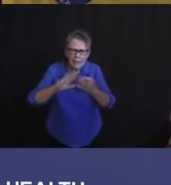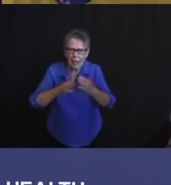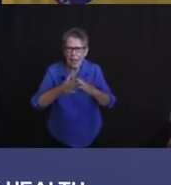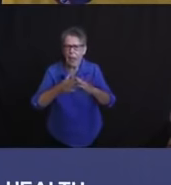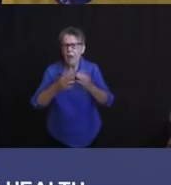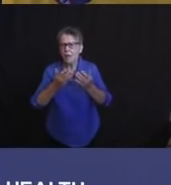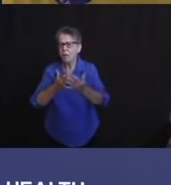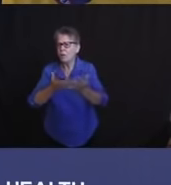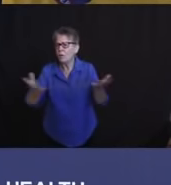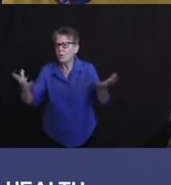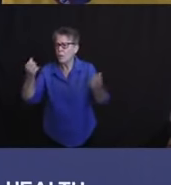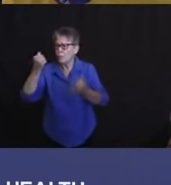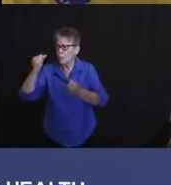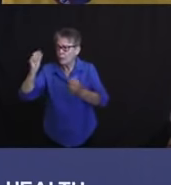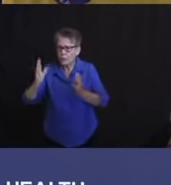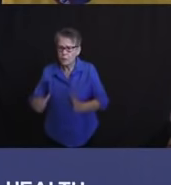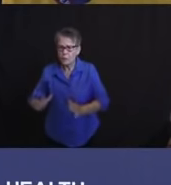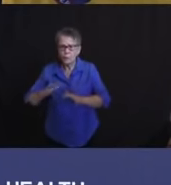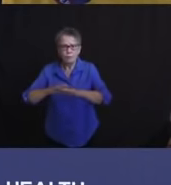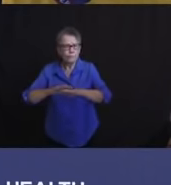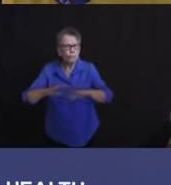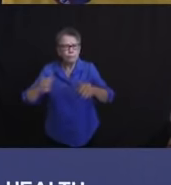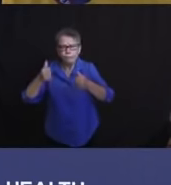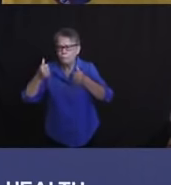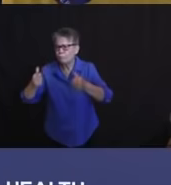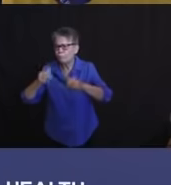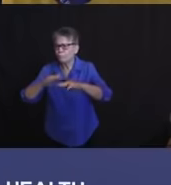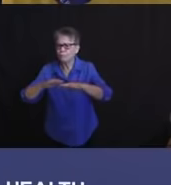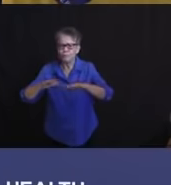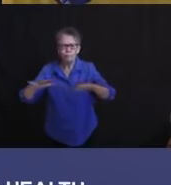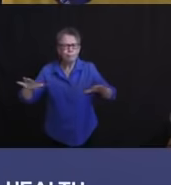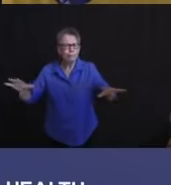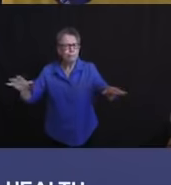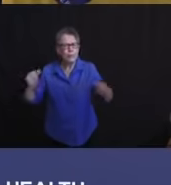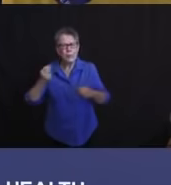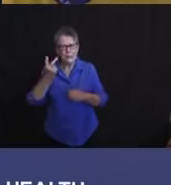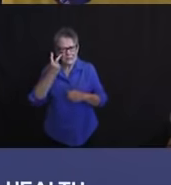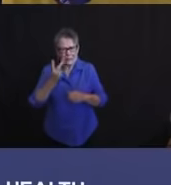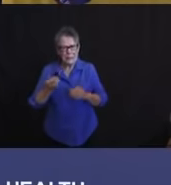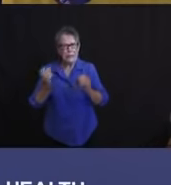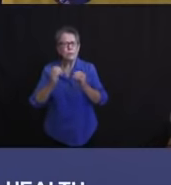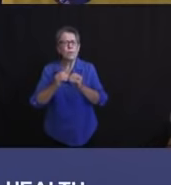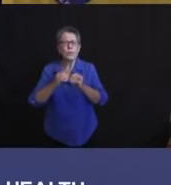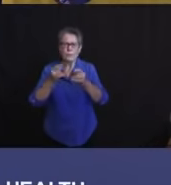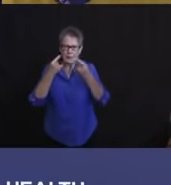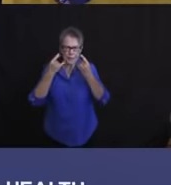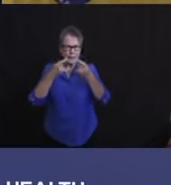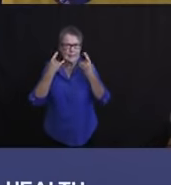responsible. We'd like to see more of these, Judy. Is that fair to say? We want to see more face coverings.